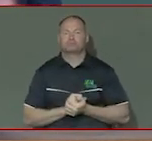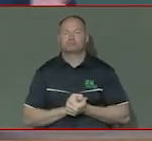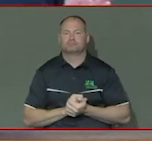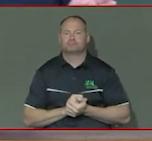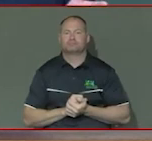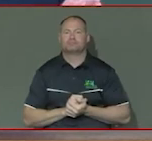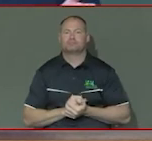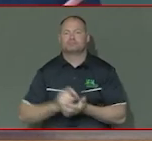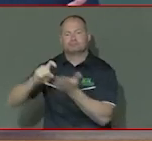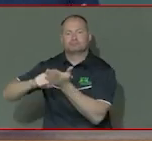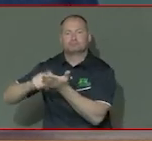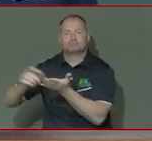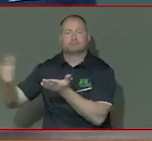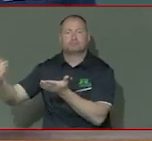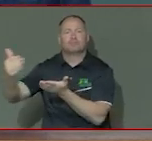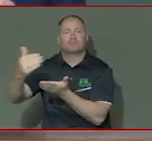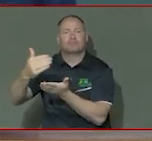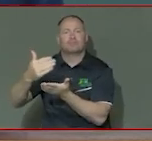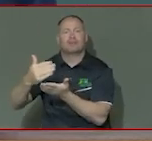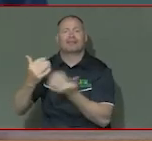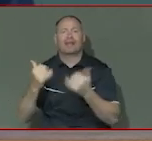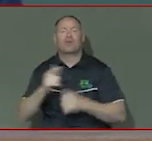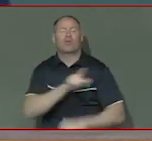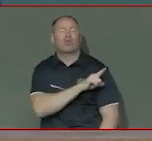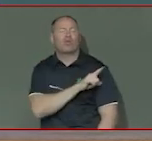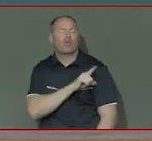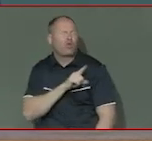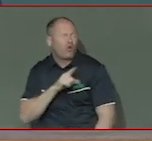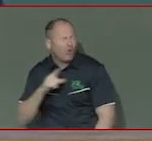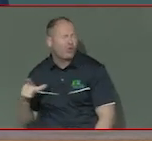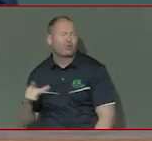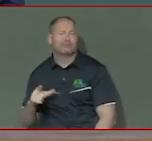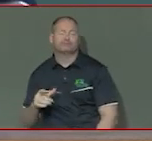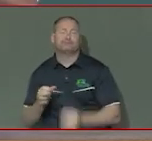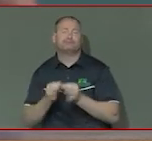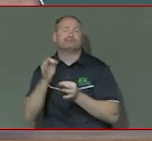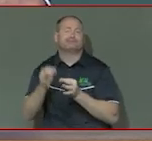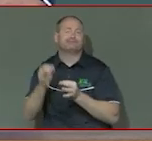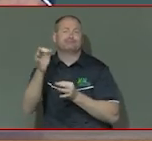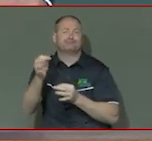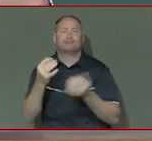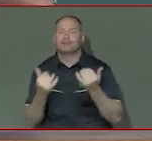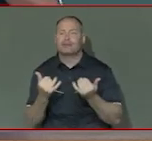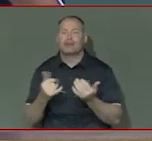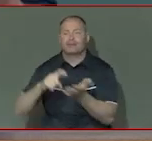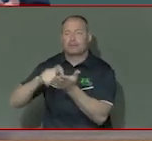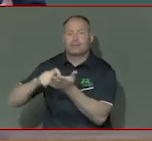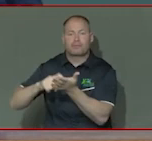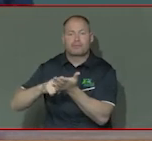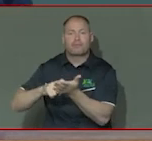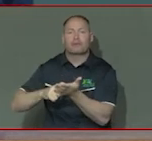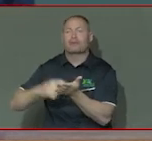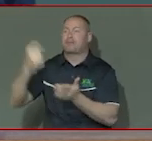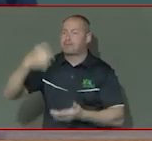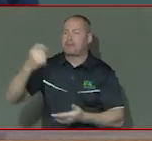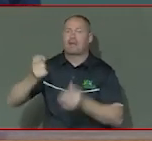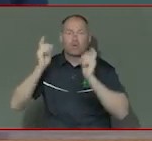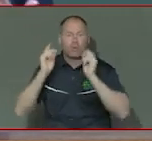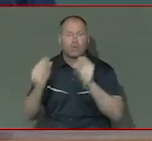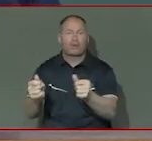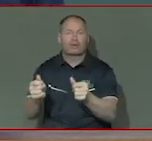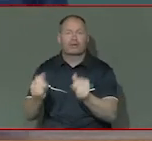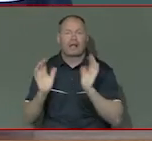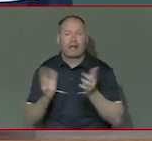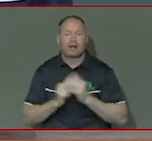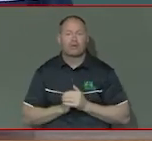The debtors take too long. And now what will they ask? How do you get your debtors to pay you faster? And